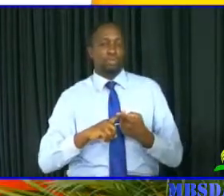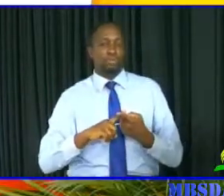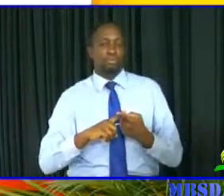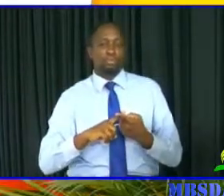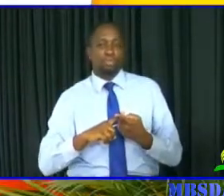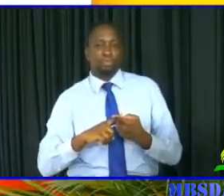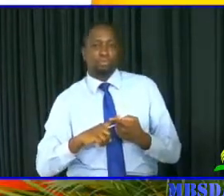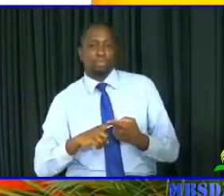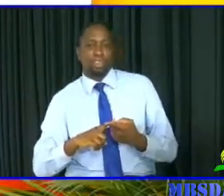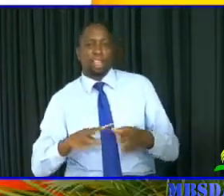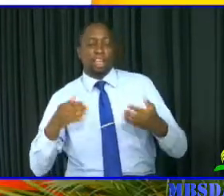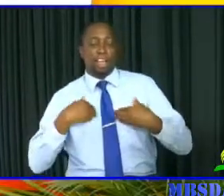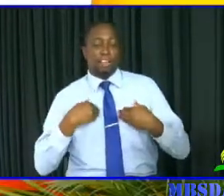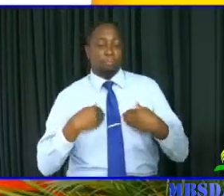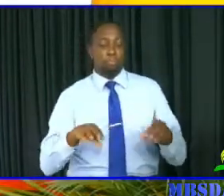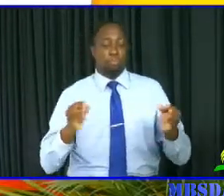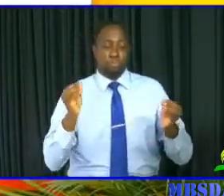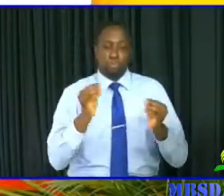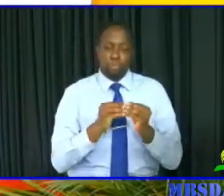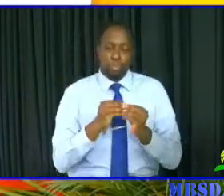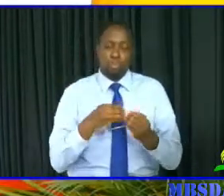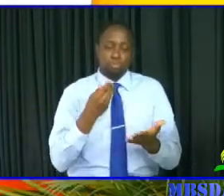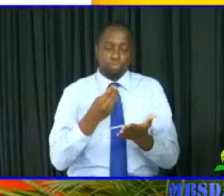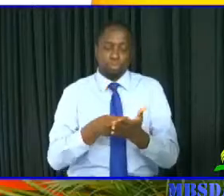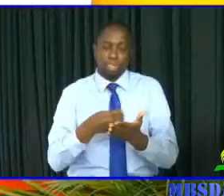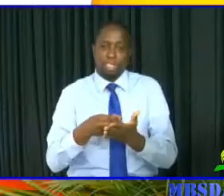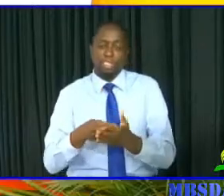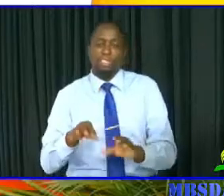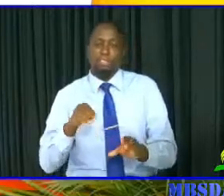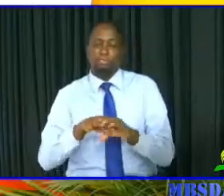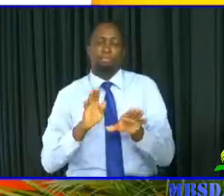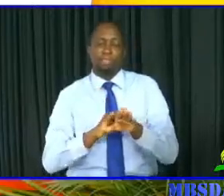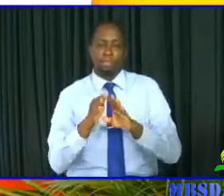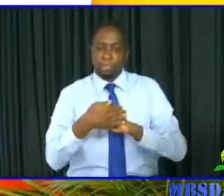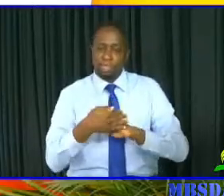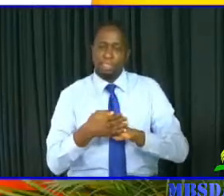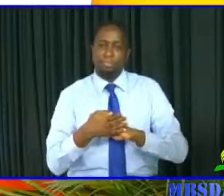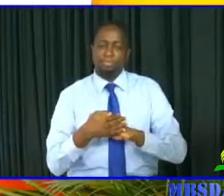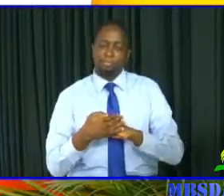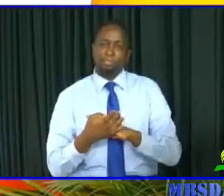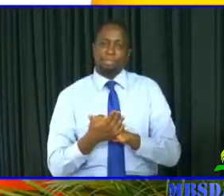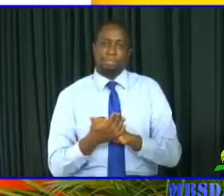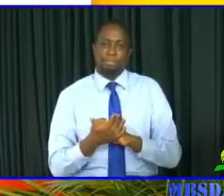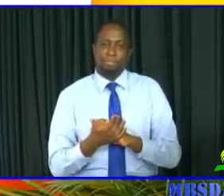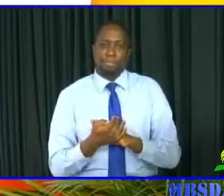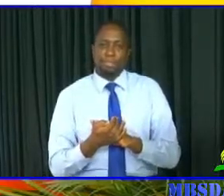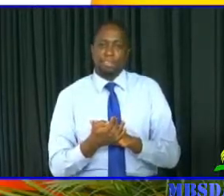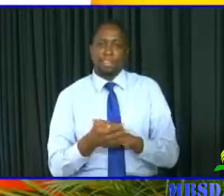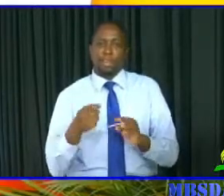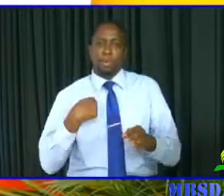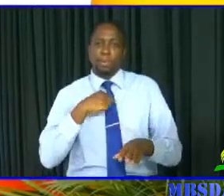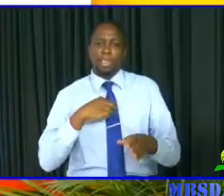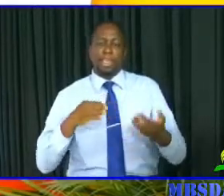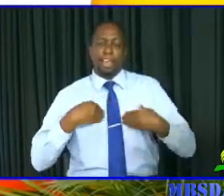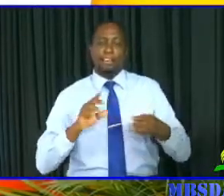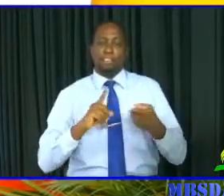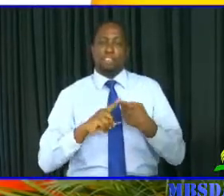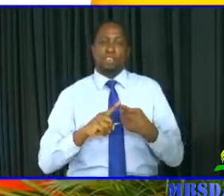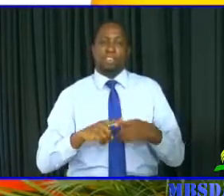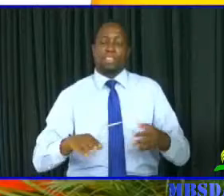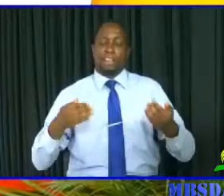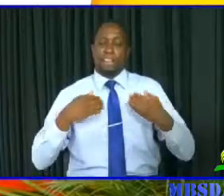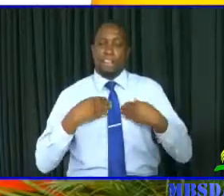vibrant, money has to move through the established systems. And one of these such systems is the